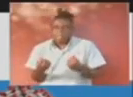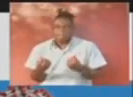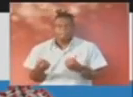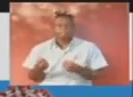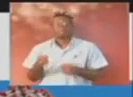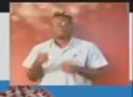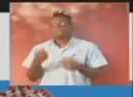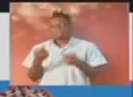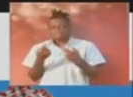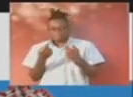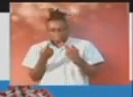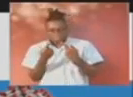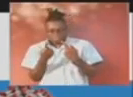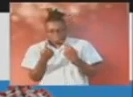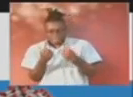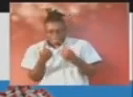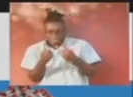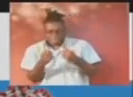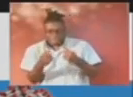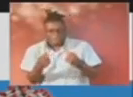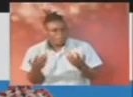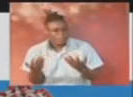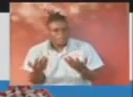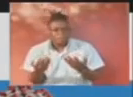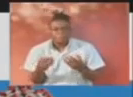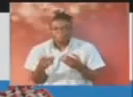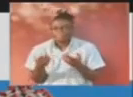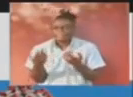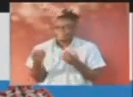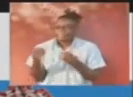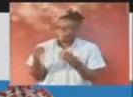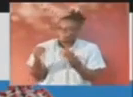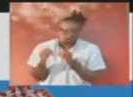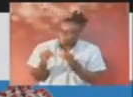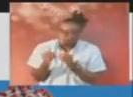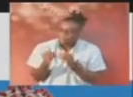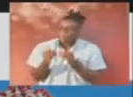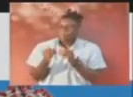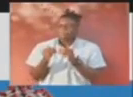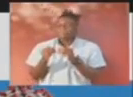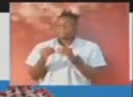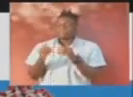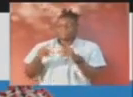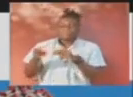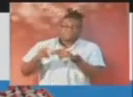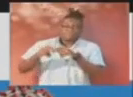of COVID-19 cases continue to rise. The UTT Center has been